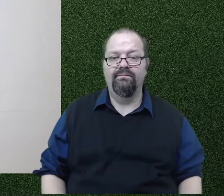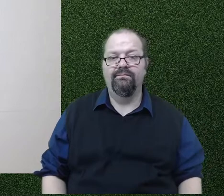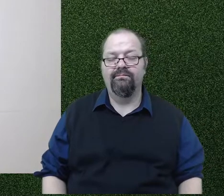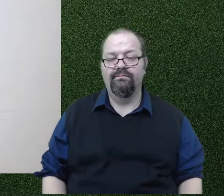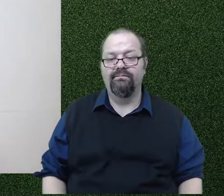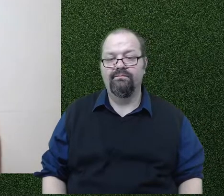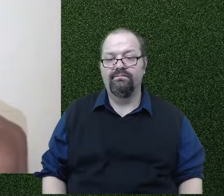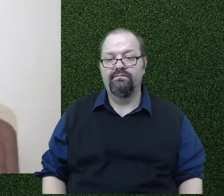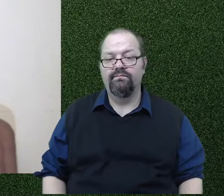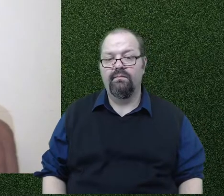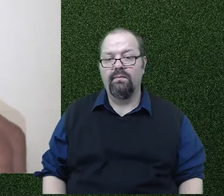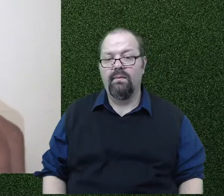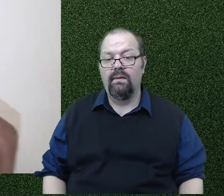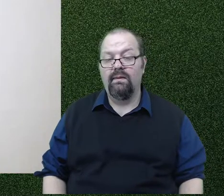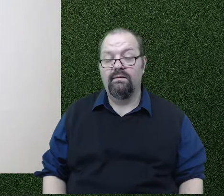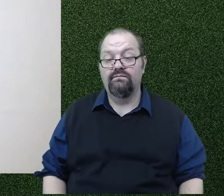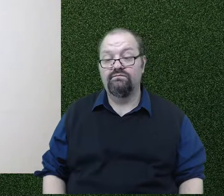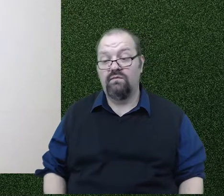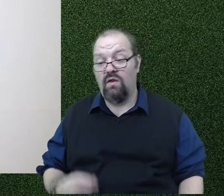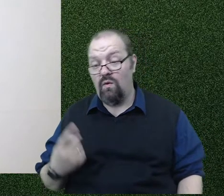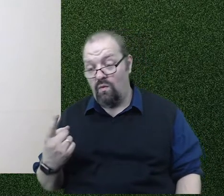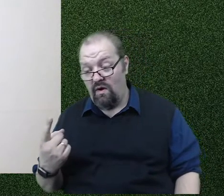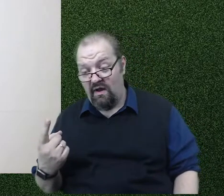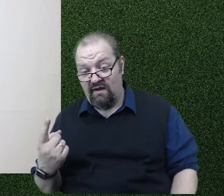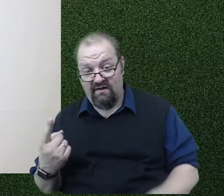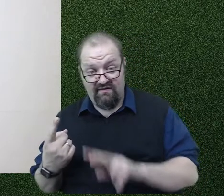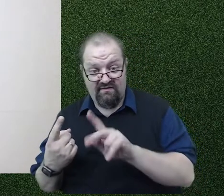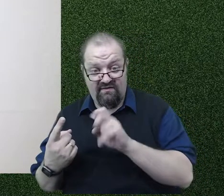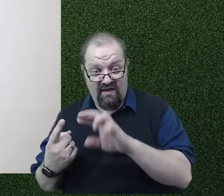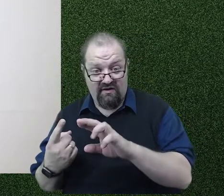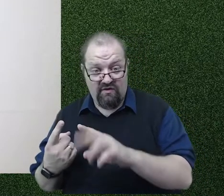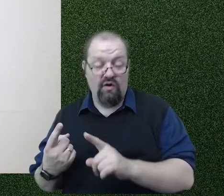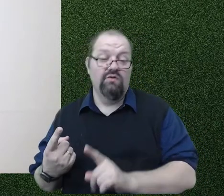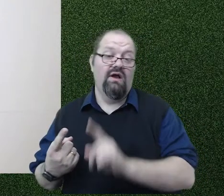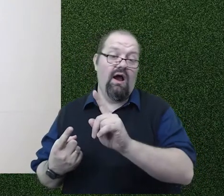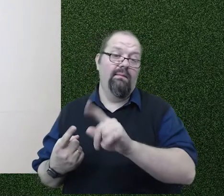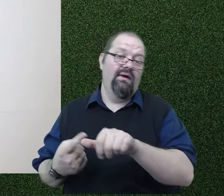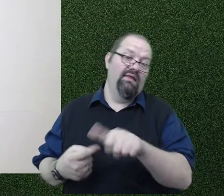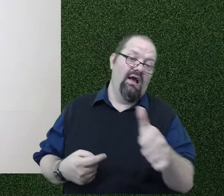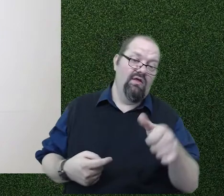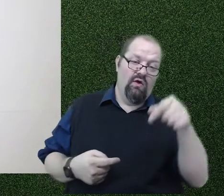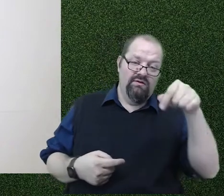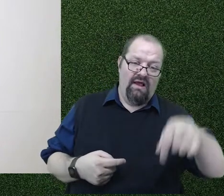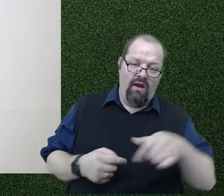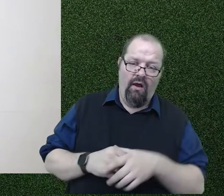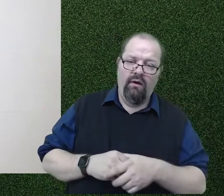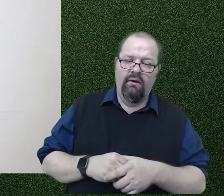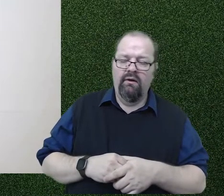Now, one of those vectors, u cross v, goes up and the other one goes down.